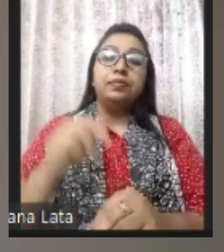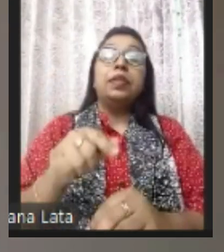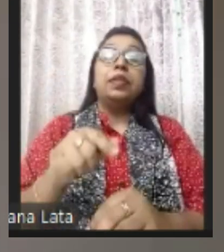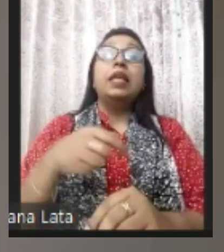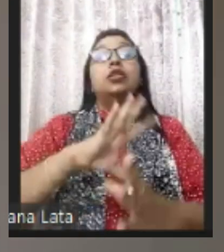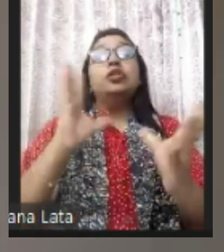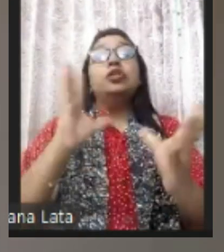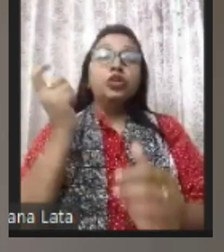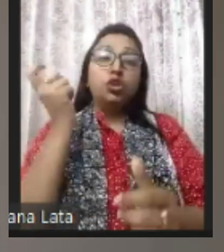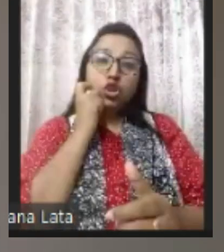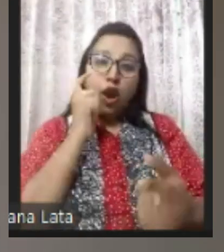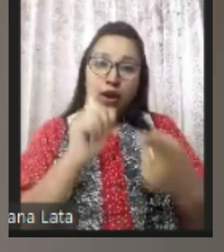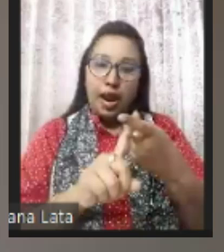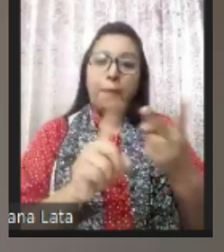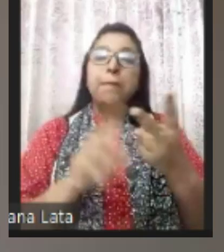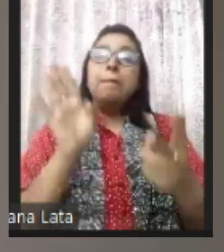So it's not a matter of